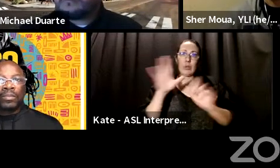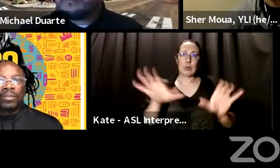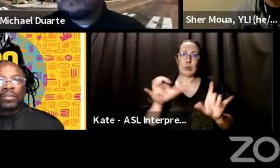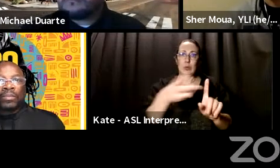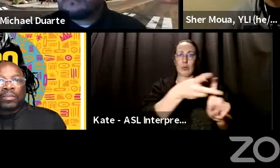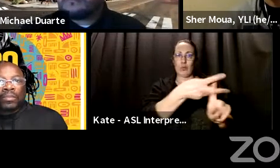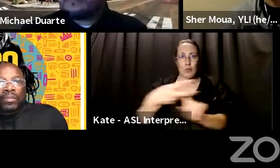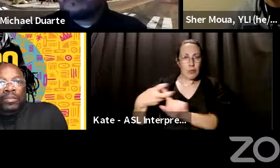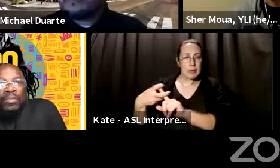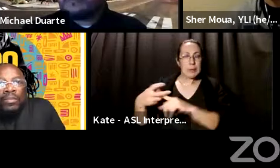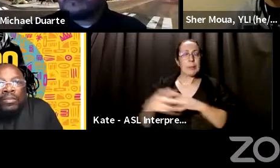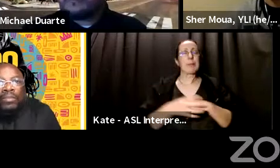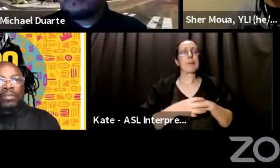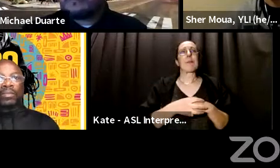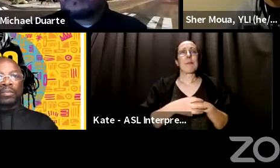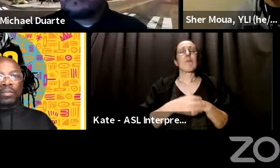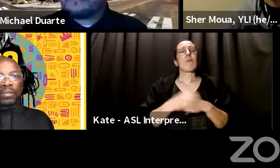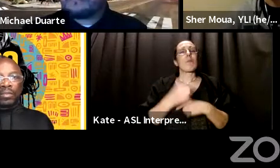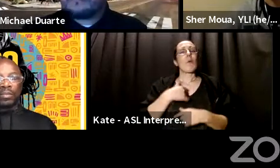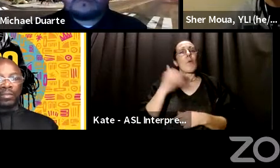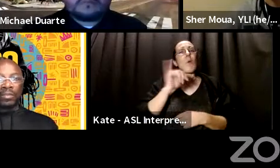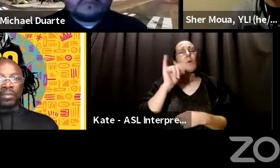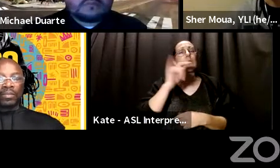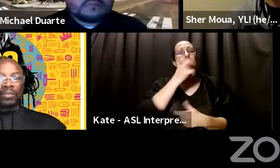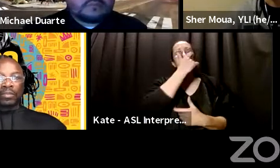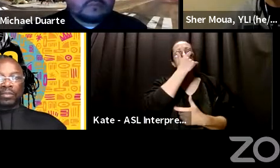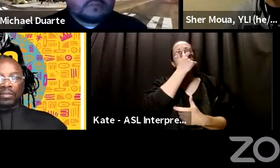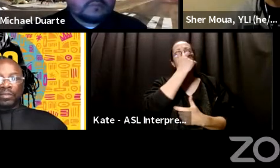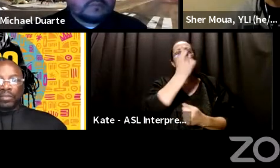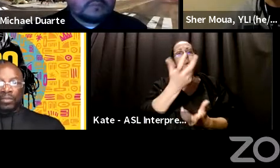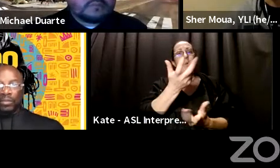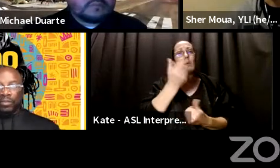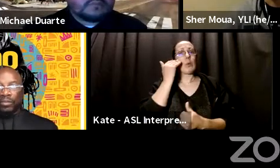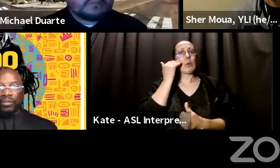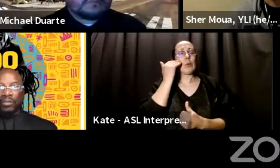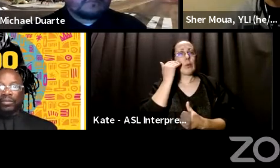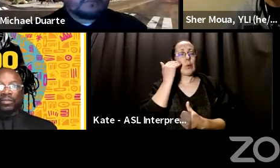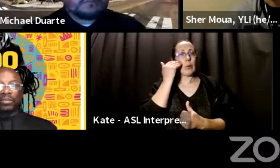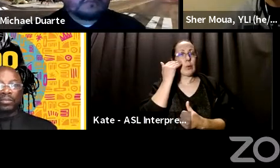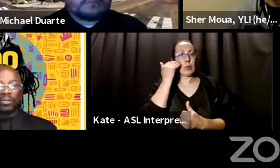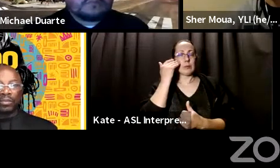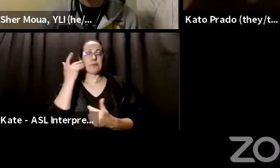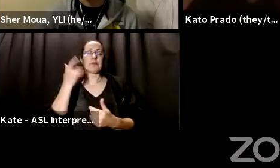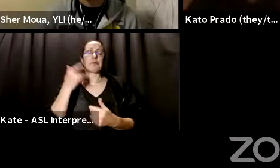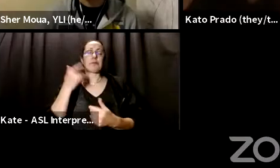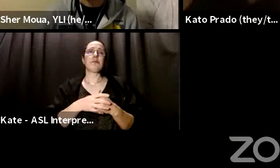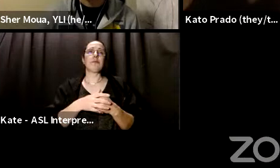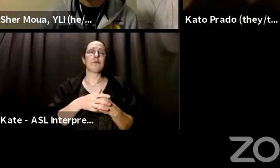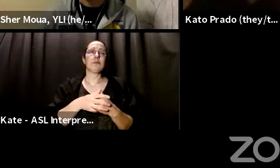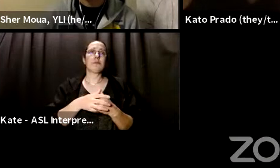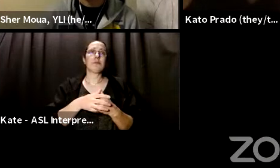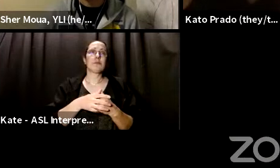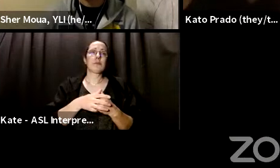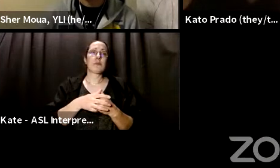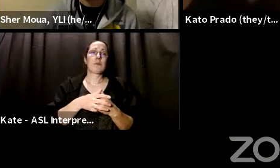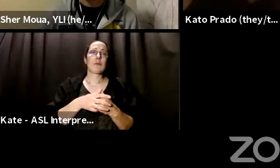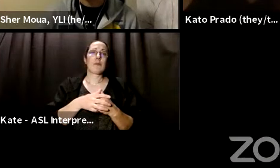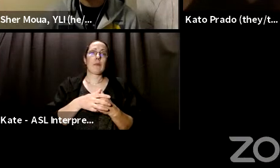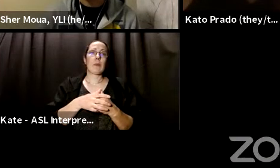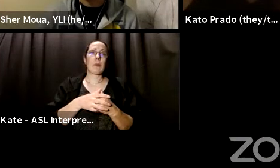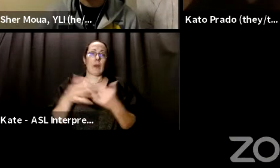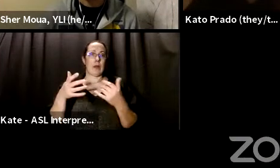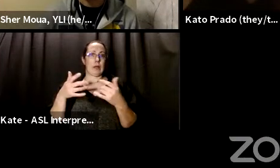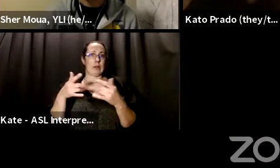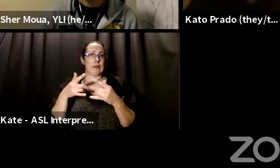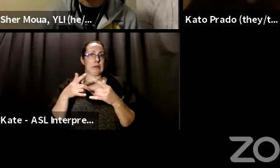to find out, you know, one of the things we talked about as we were interviewing agencies to represent youth